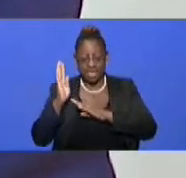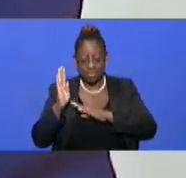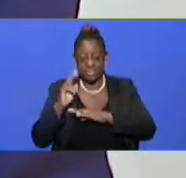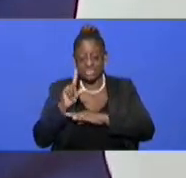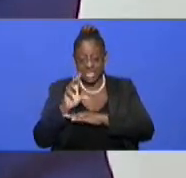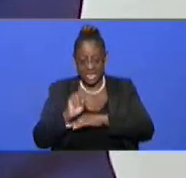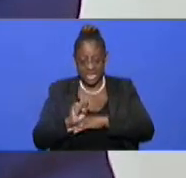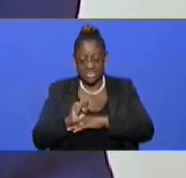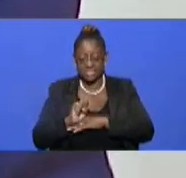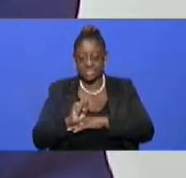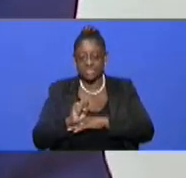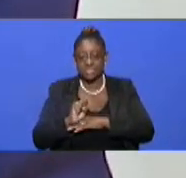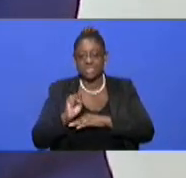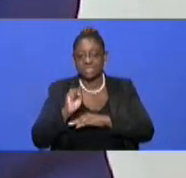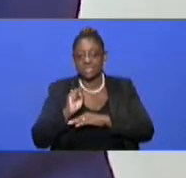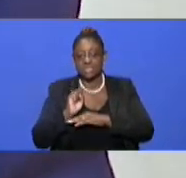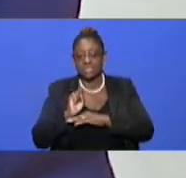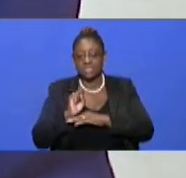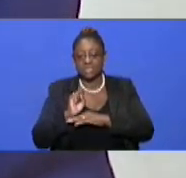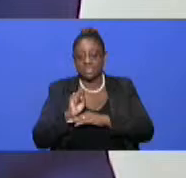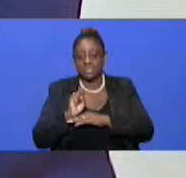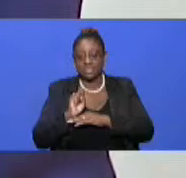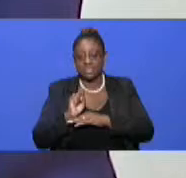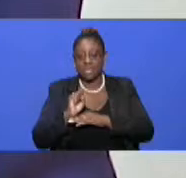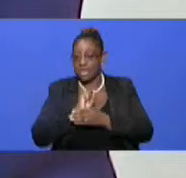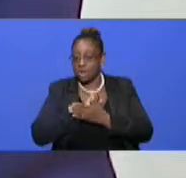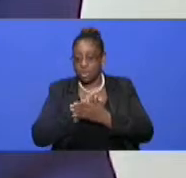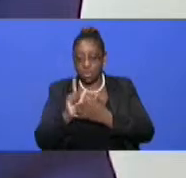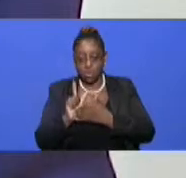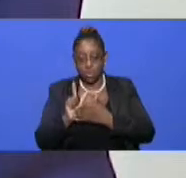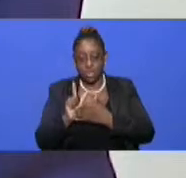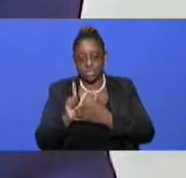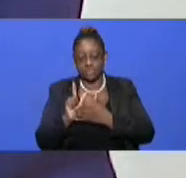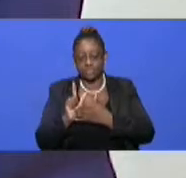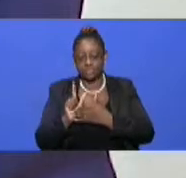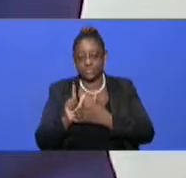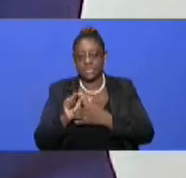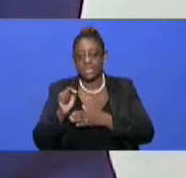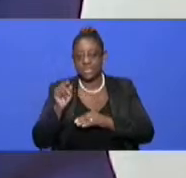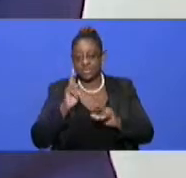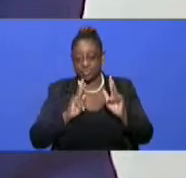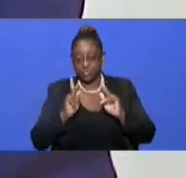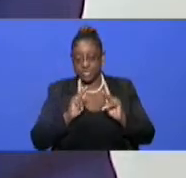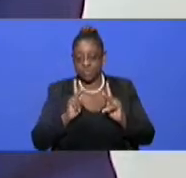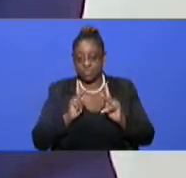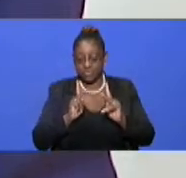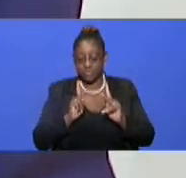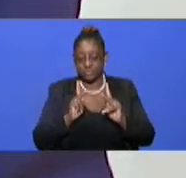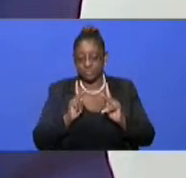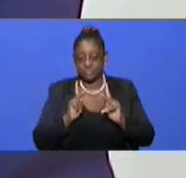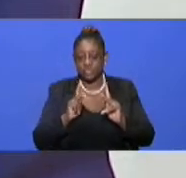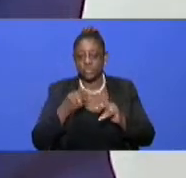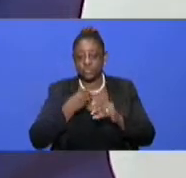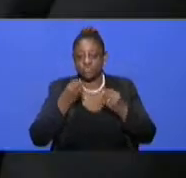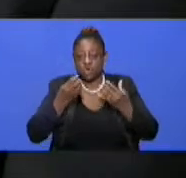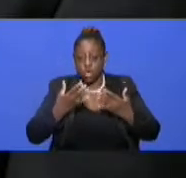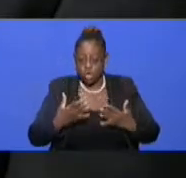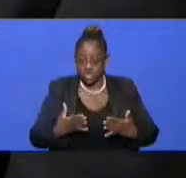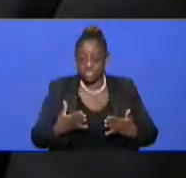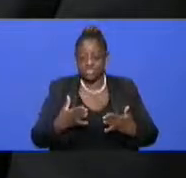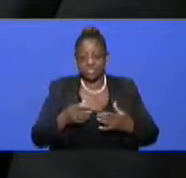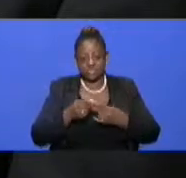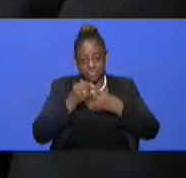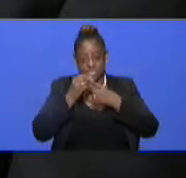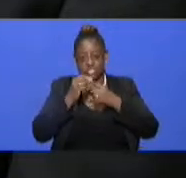Alison Smith, our senior DGM there, and all of the members of staff there. We've lost a great one.